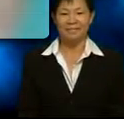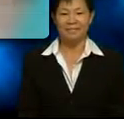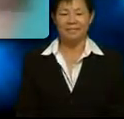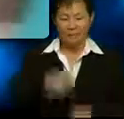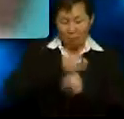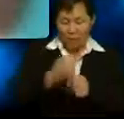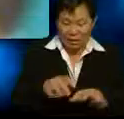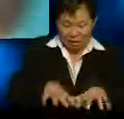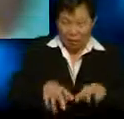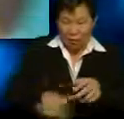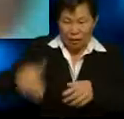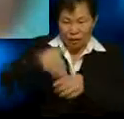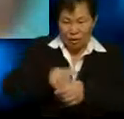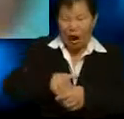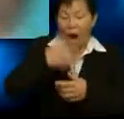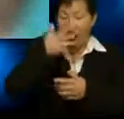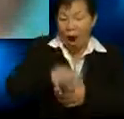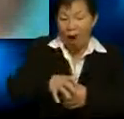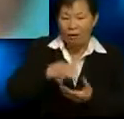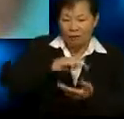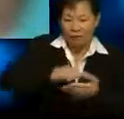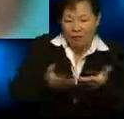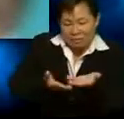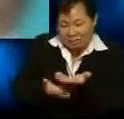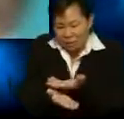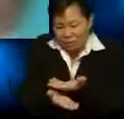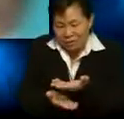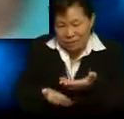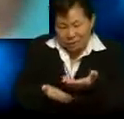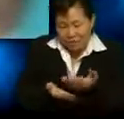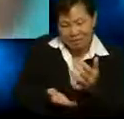Bake the dough in a hot oven and we get a loaf of bread.